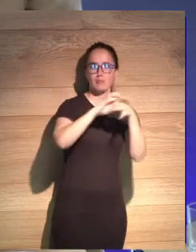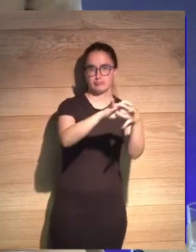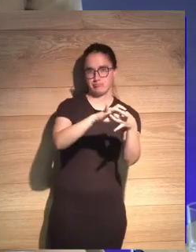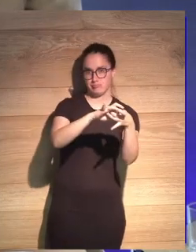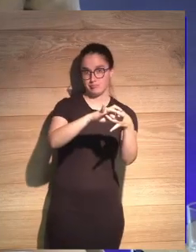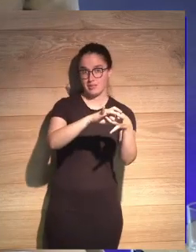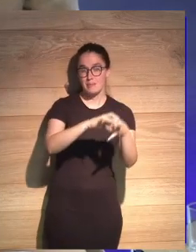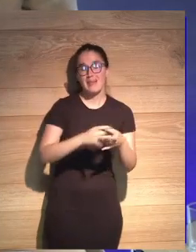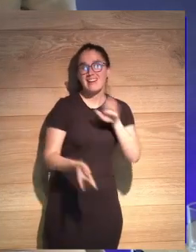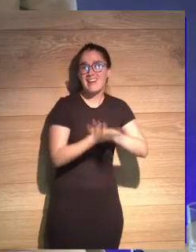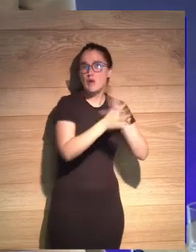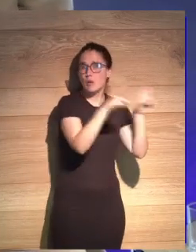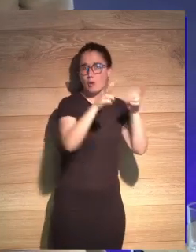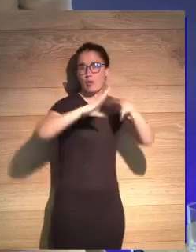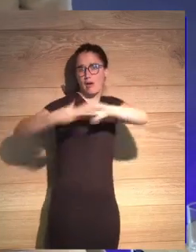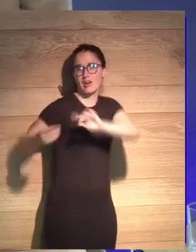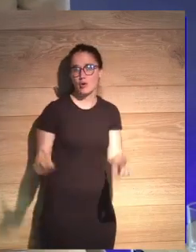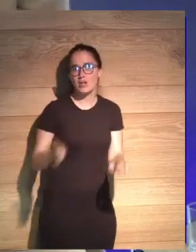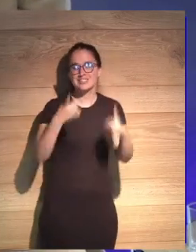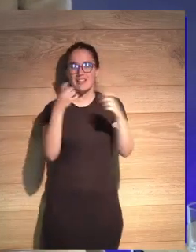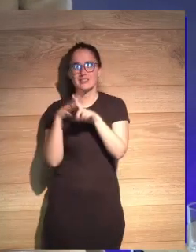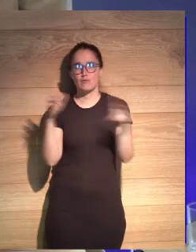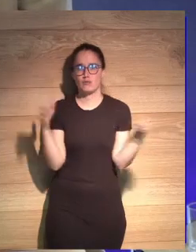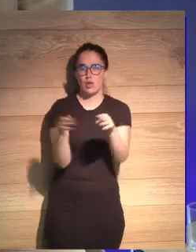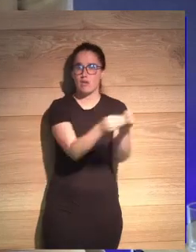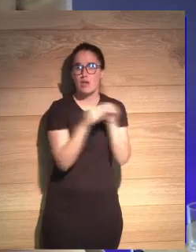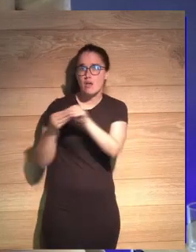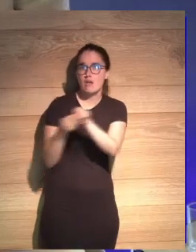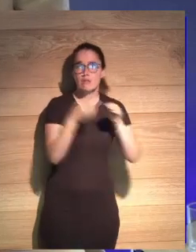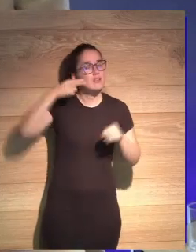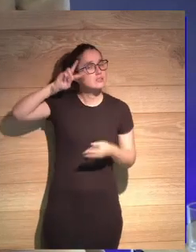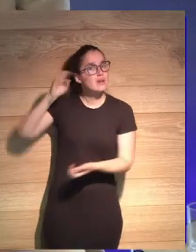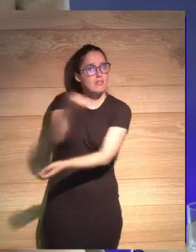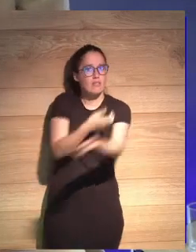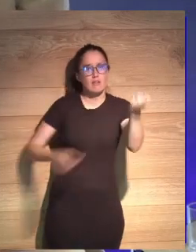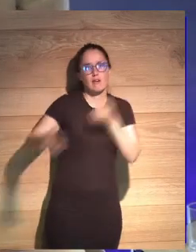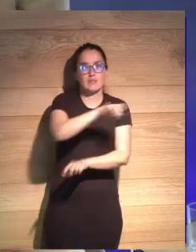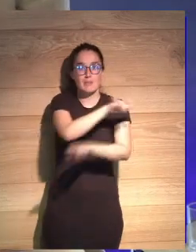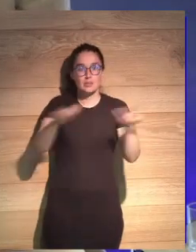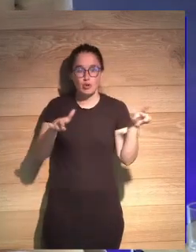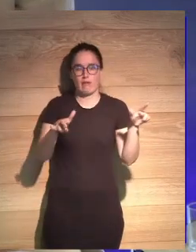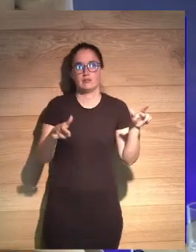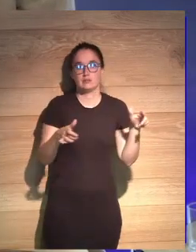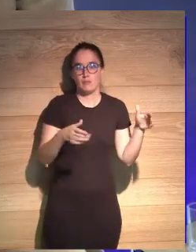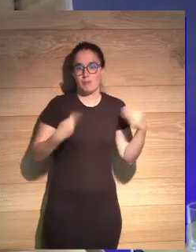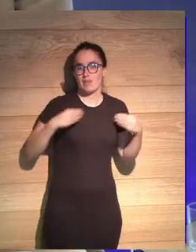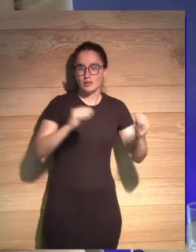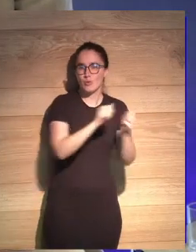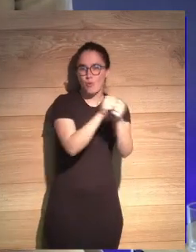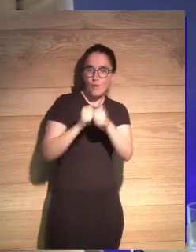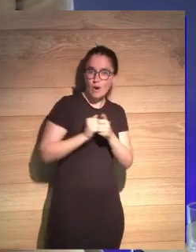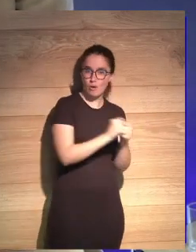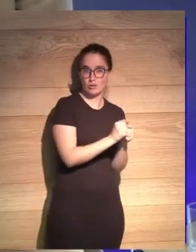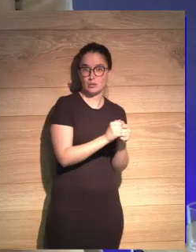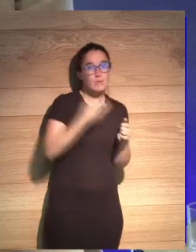game, and instead of investing time to develop something that has already been invented, so we need